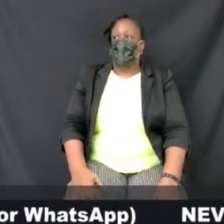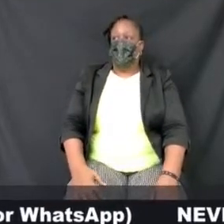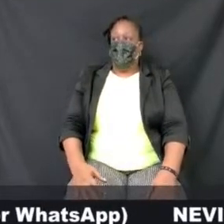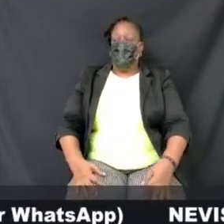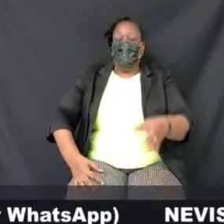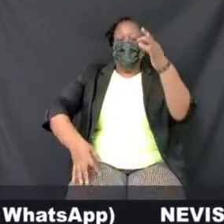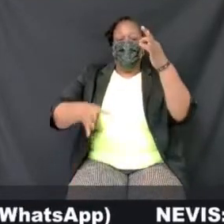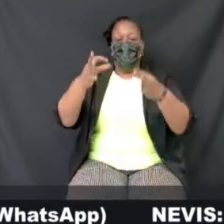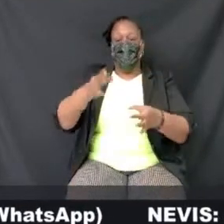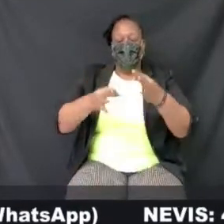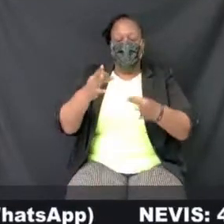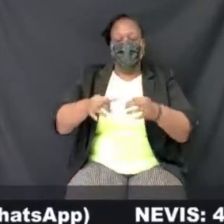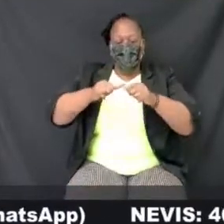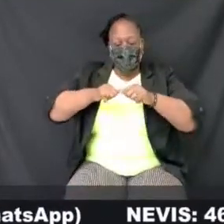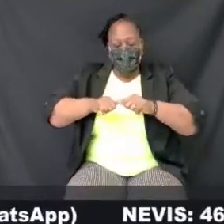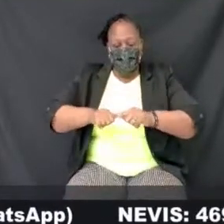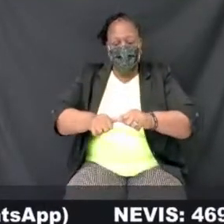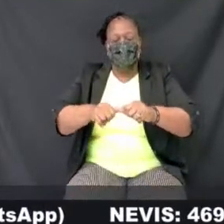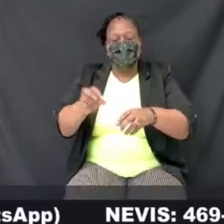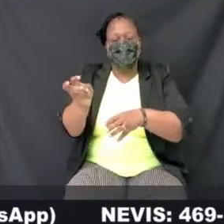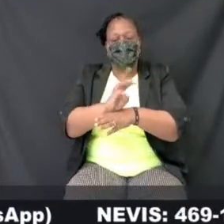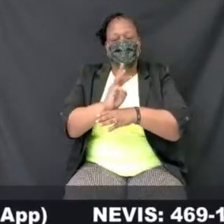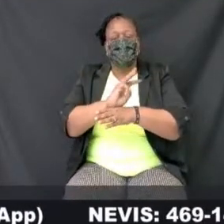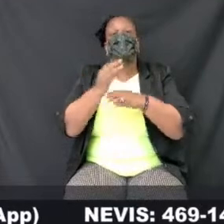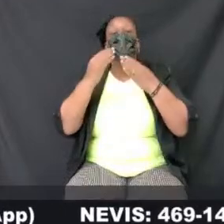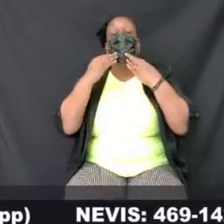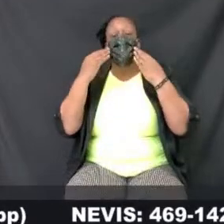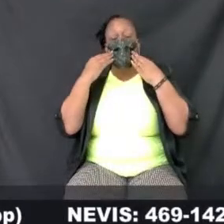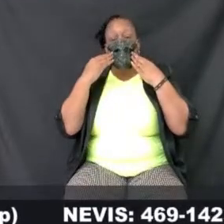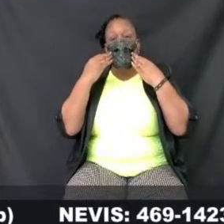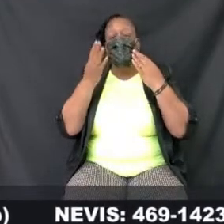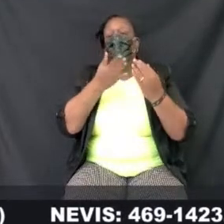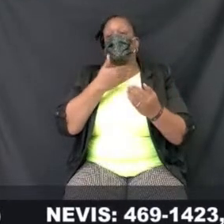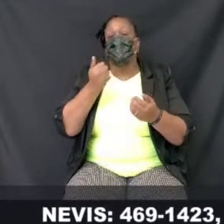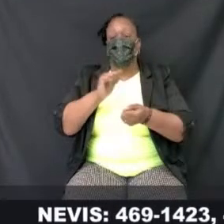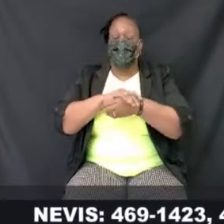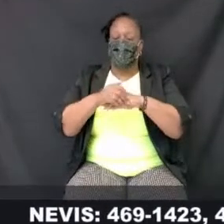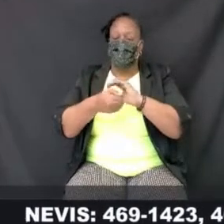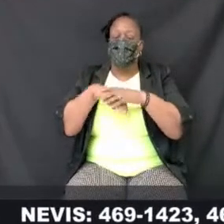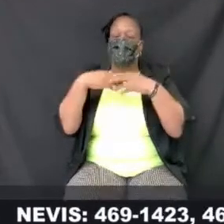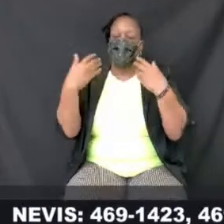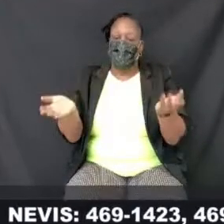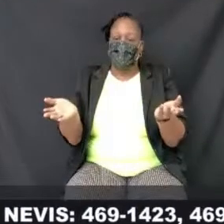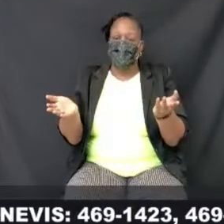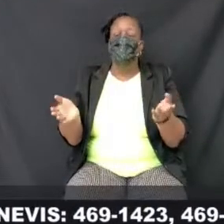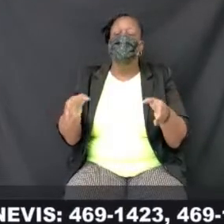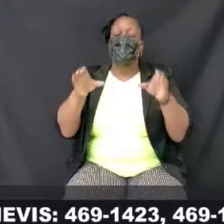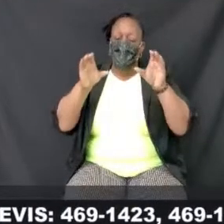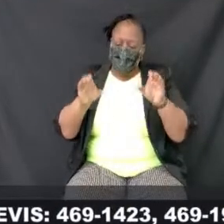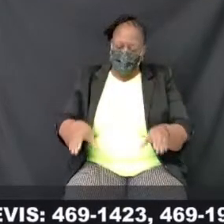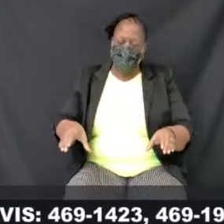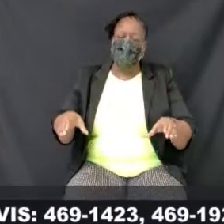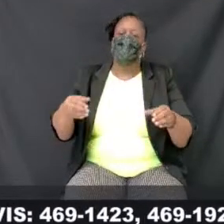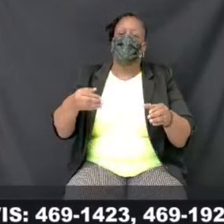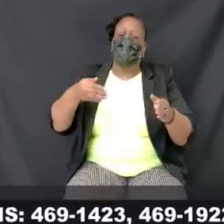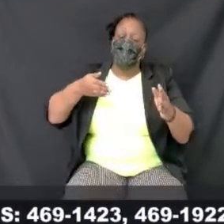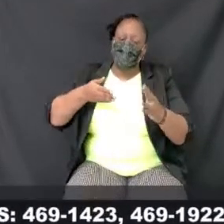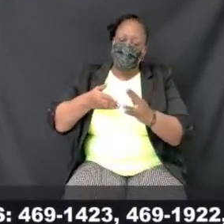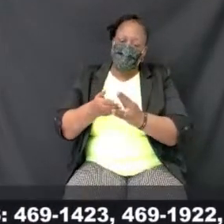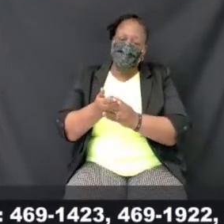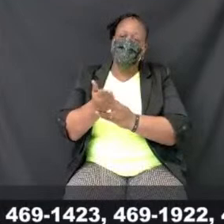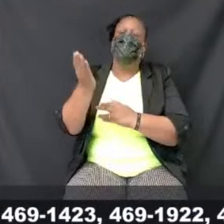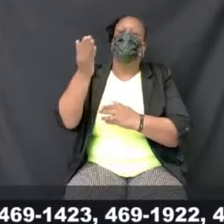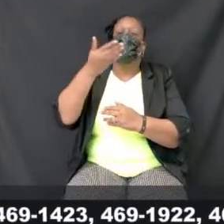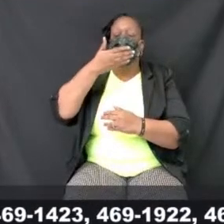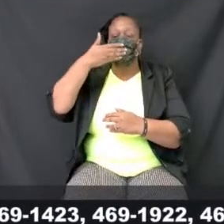wear our mask and hand sanitize, we should be able to get through this wave. And yes,